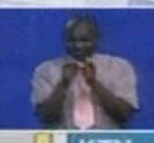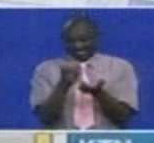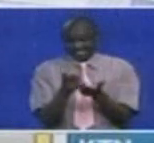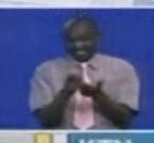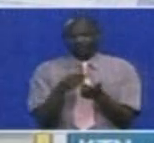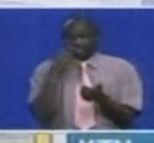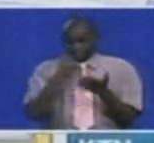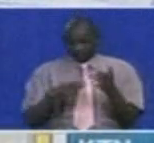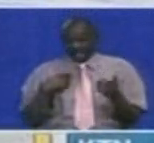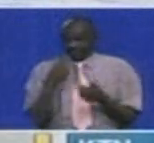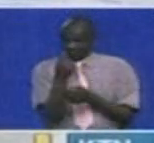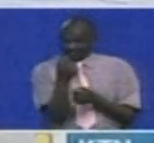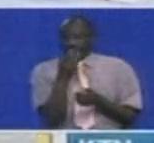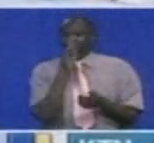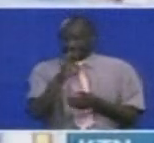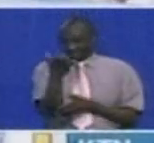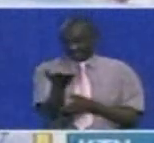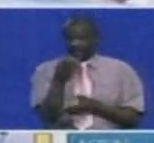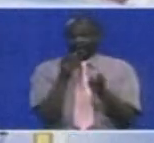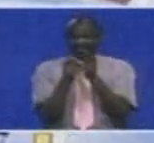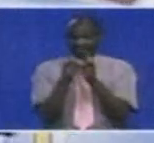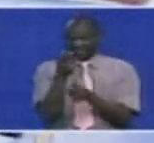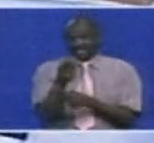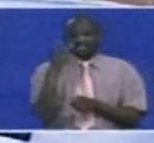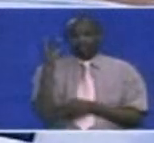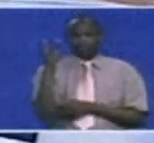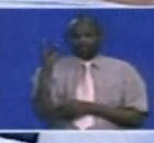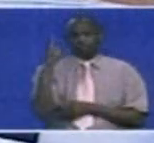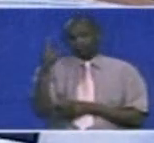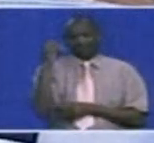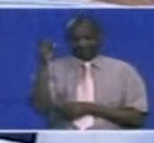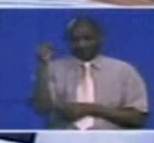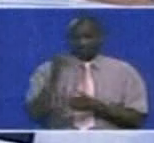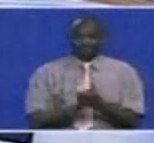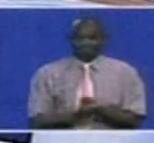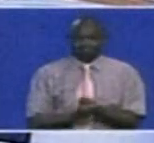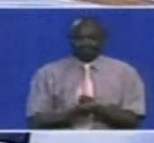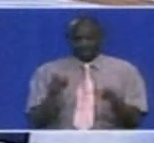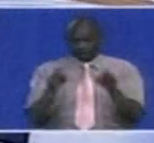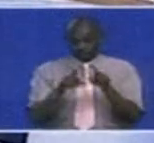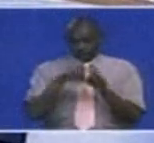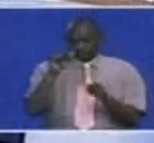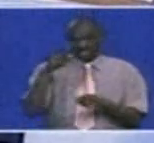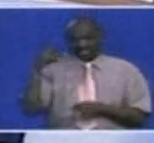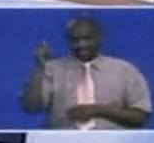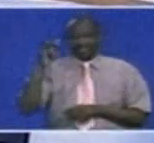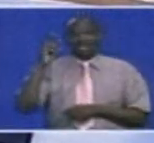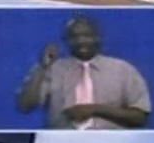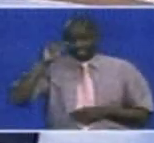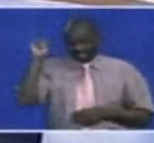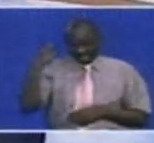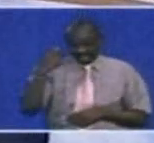already seeing quite a bit of your feedback on our SMS line, which is 22155, and also on Twitter at KTN Kenya, at